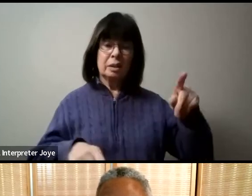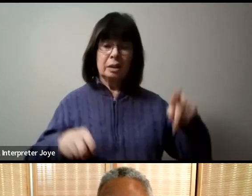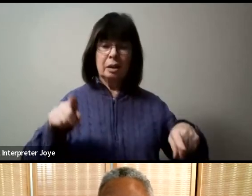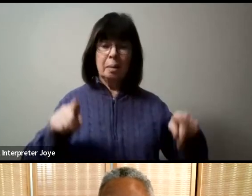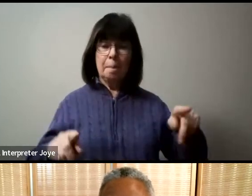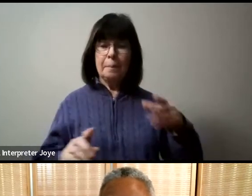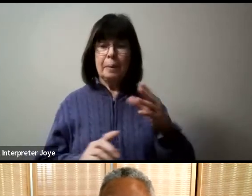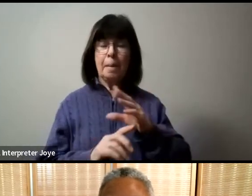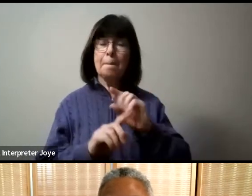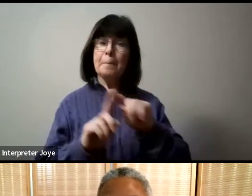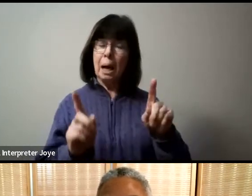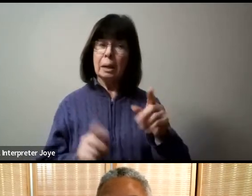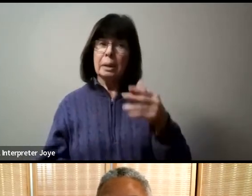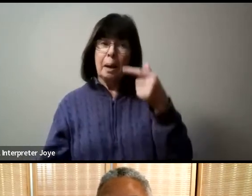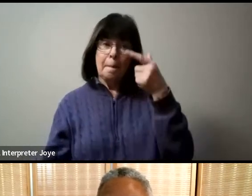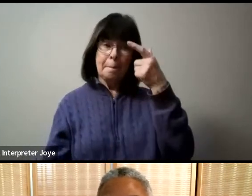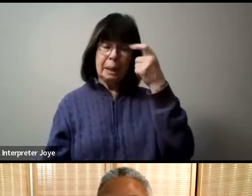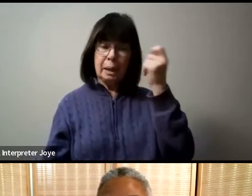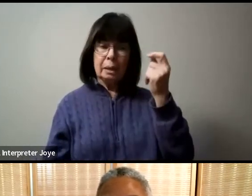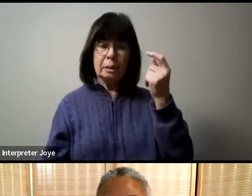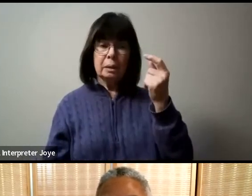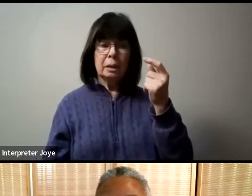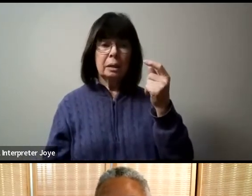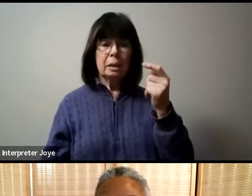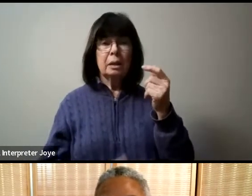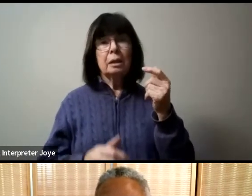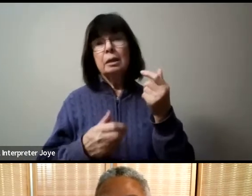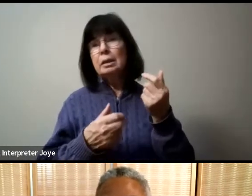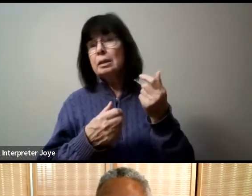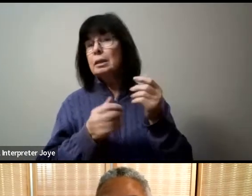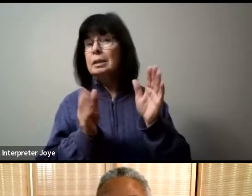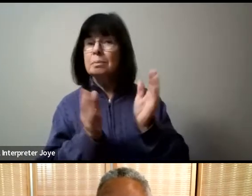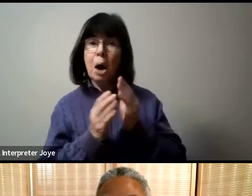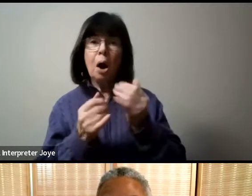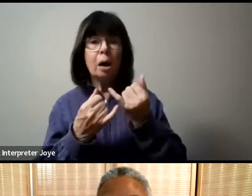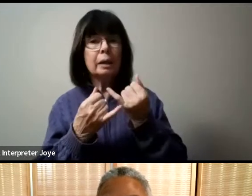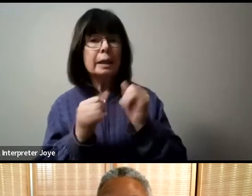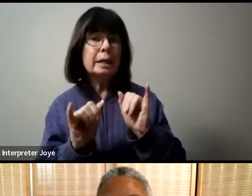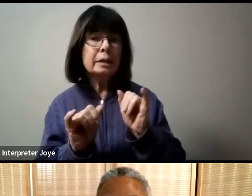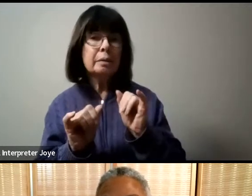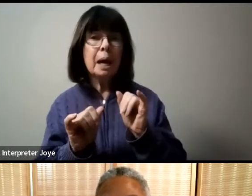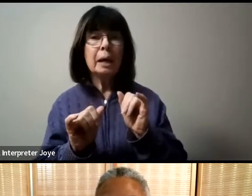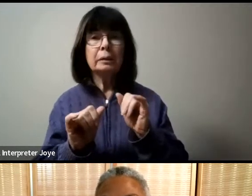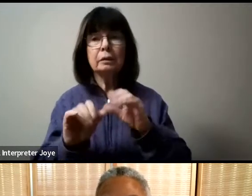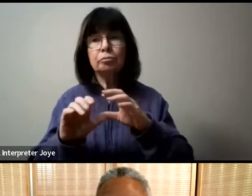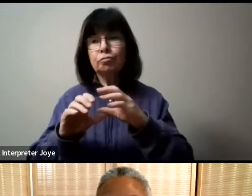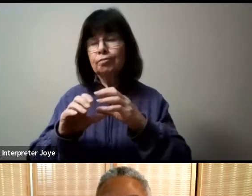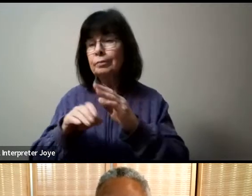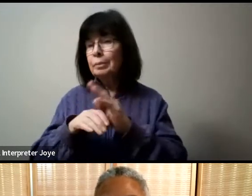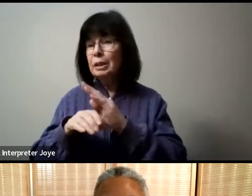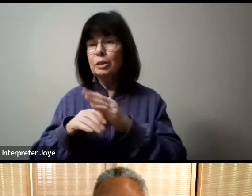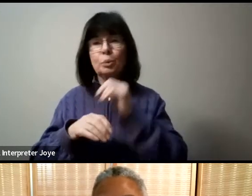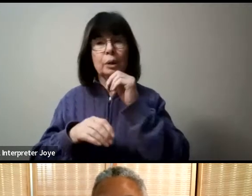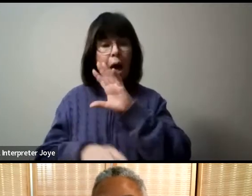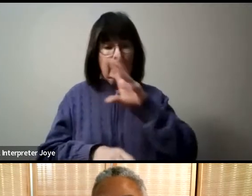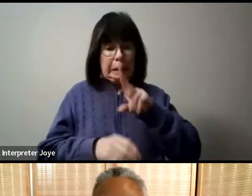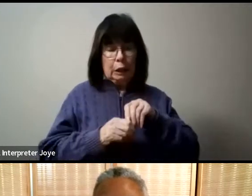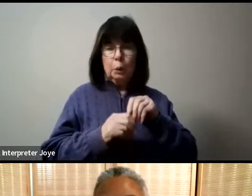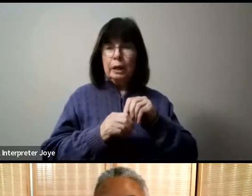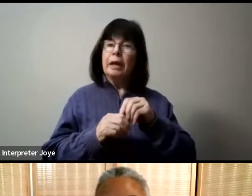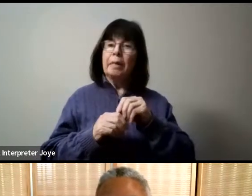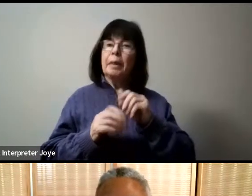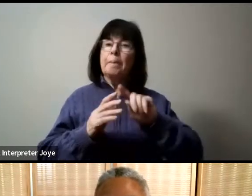point, because solo small independent practices weren't necessarily factored into the initial planning, I think a